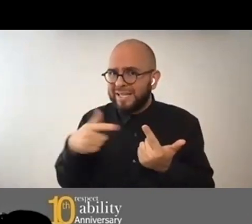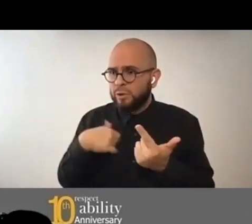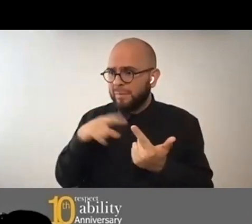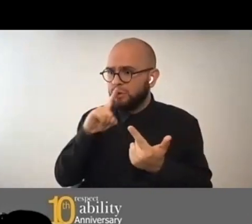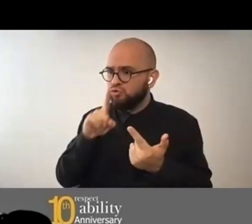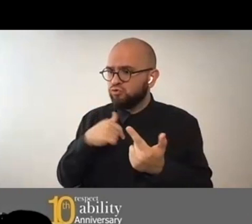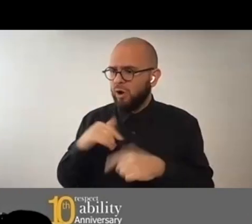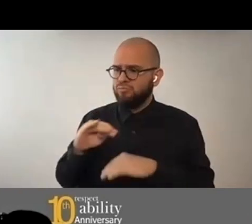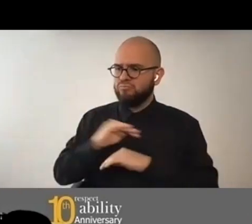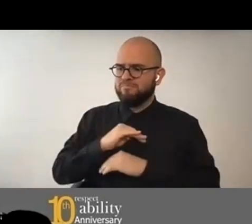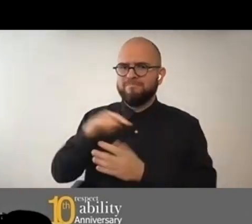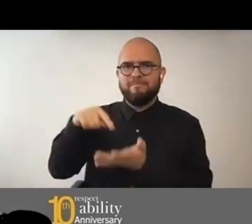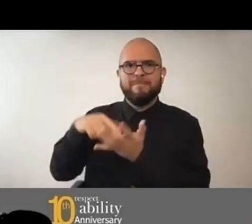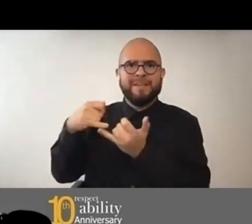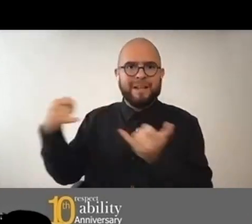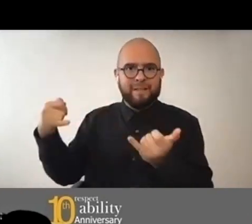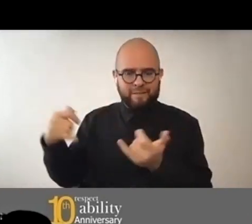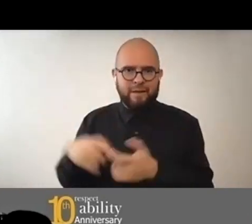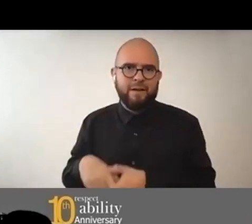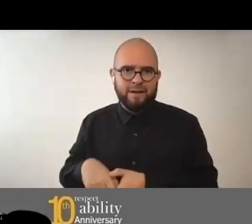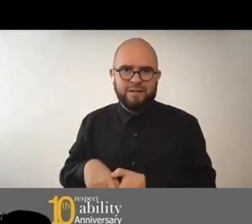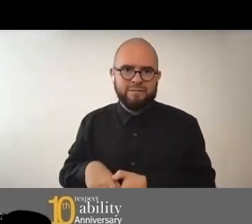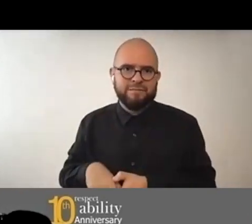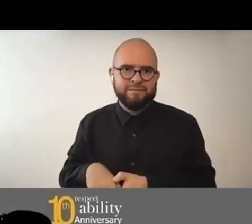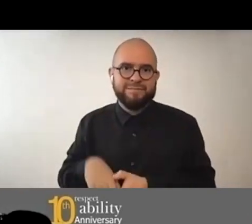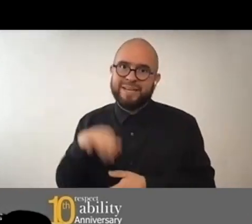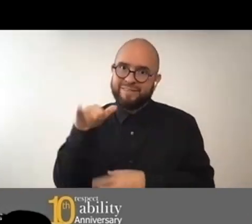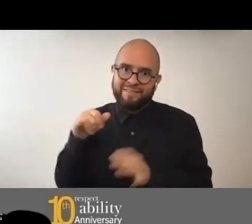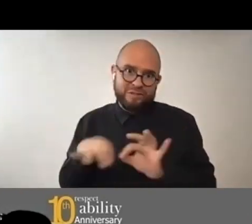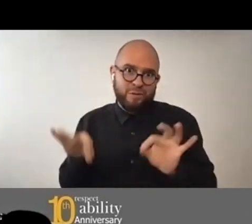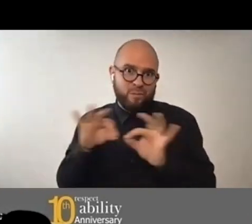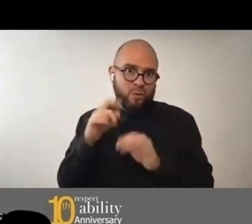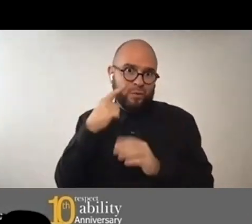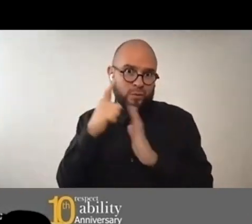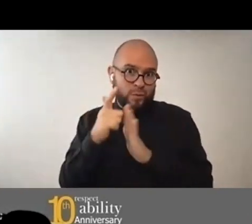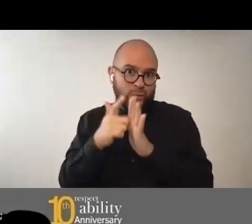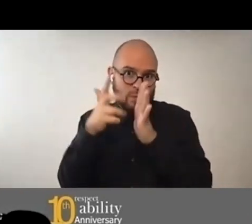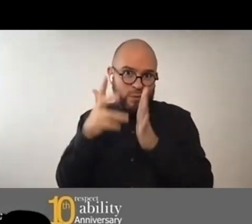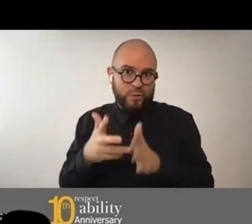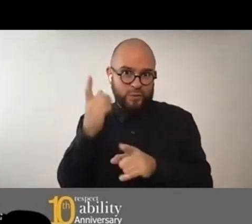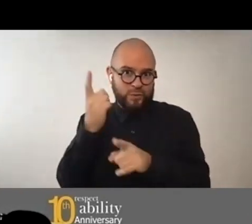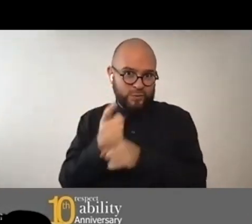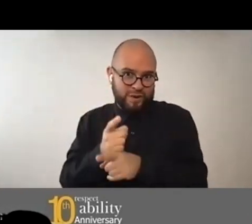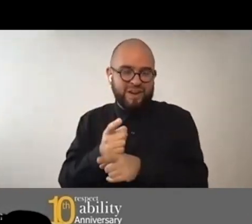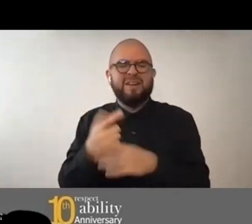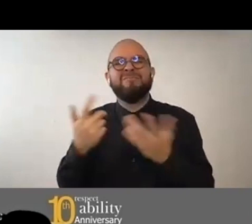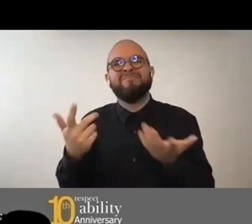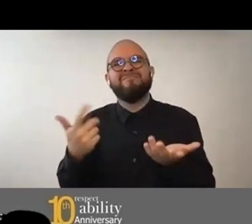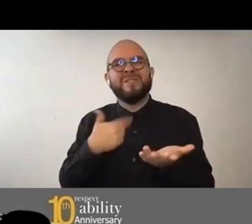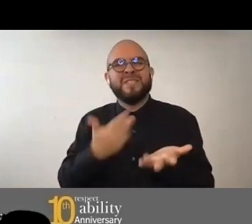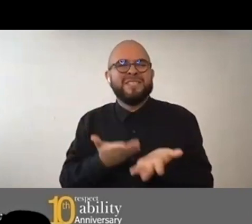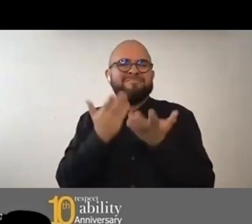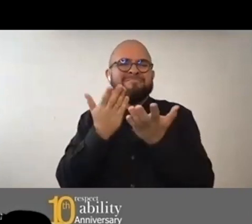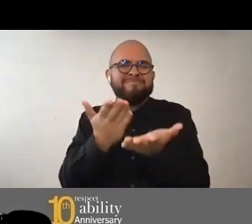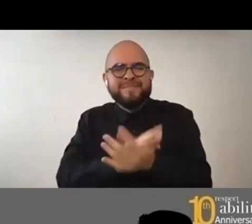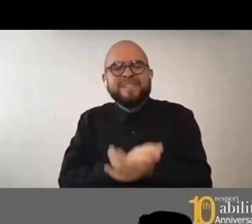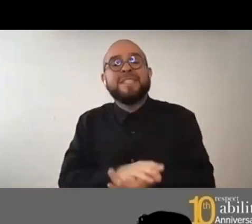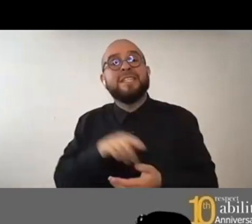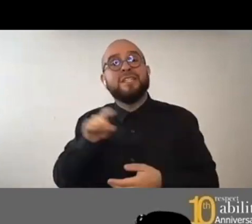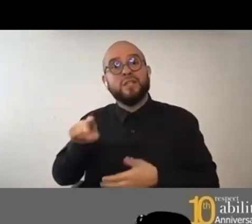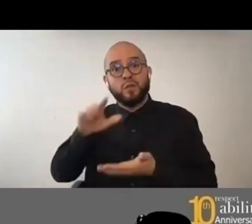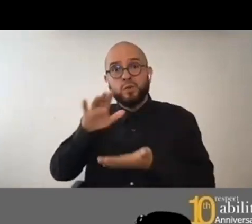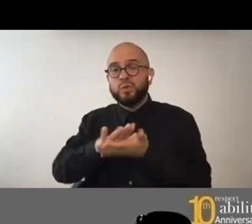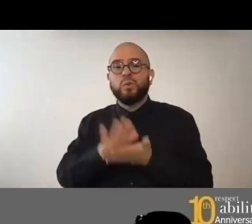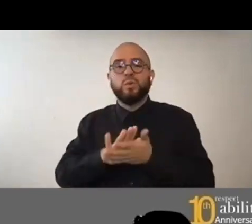call an essential function of being a lawyer, right? So I think take the opportunity that school provides